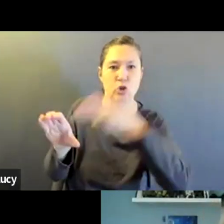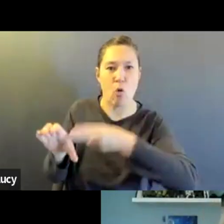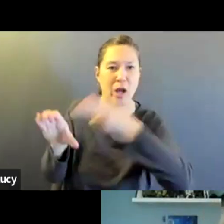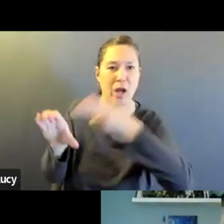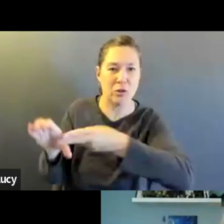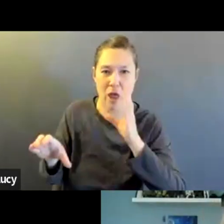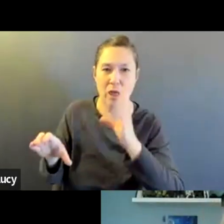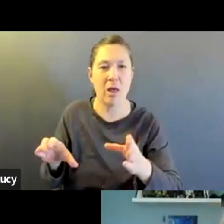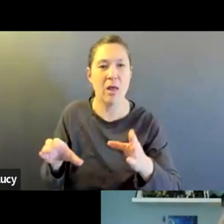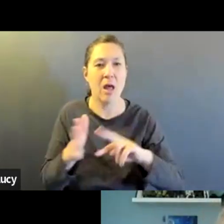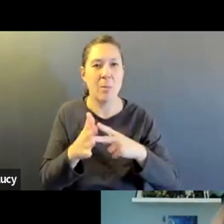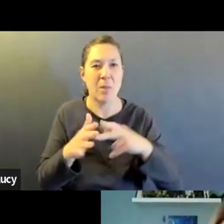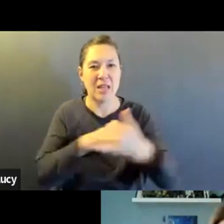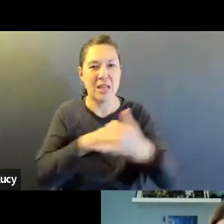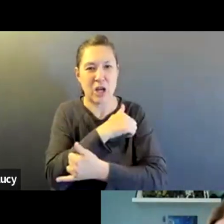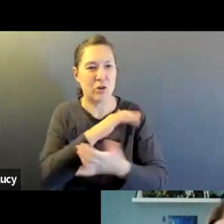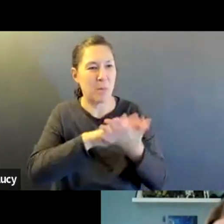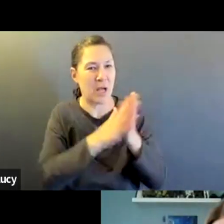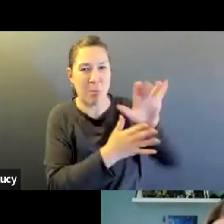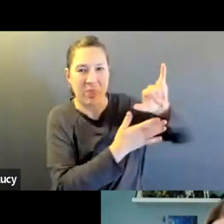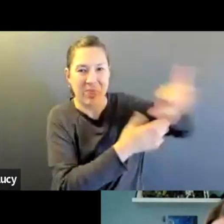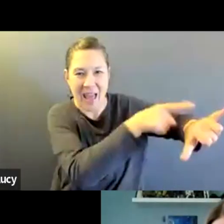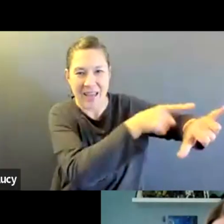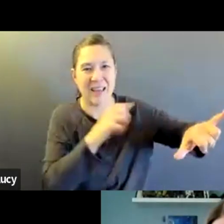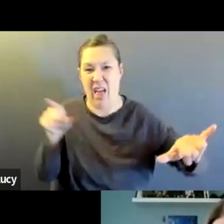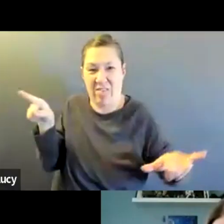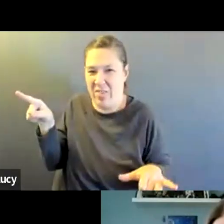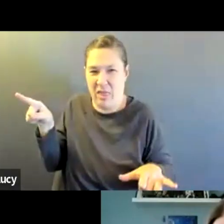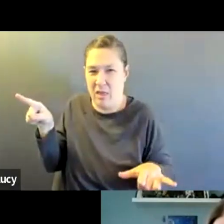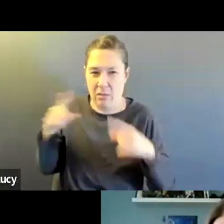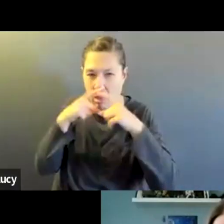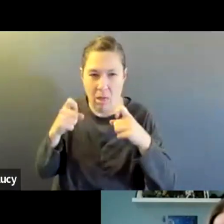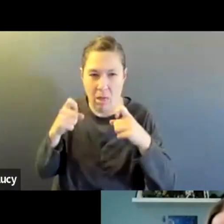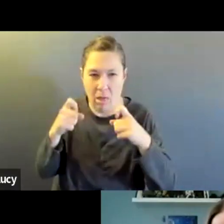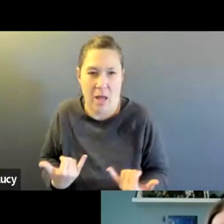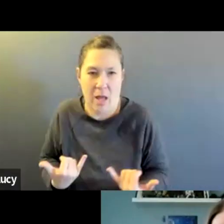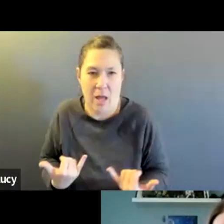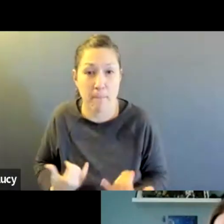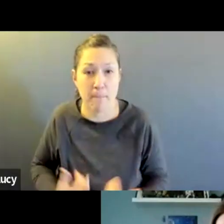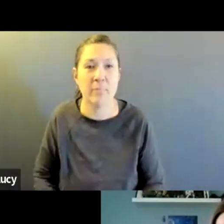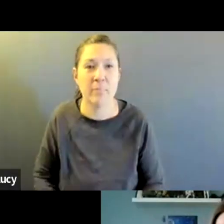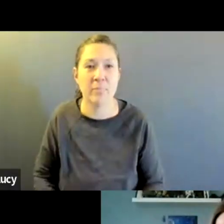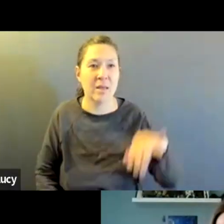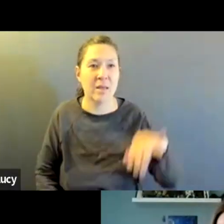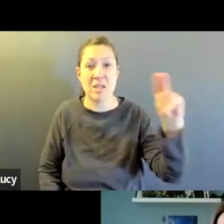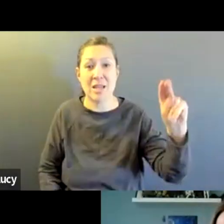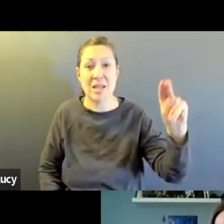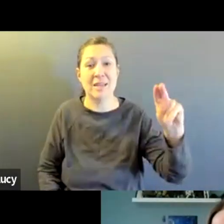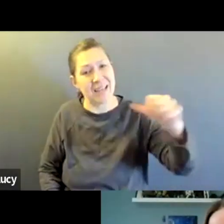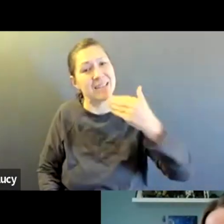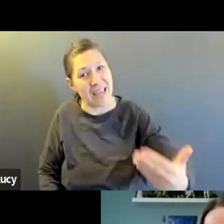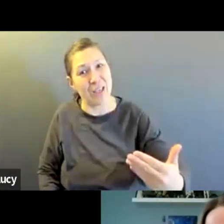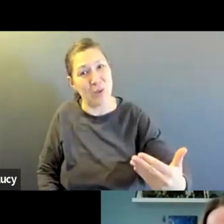the country into that country instead of the one that we have right now. Yes, thank you, Carson. Amanda Jen, or